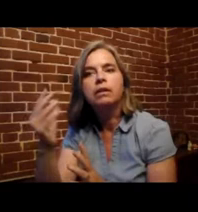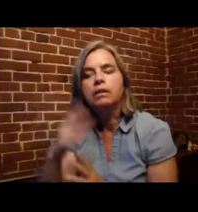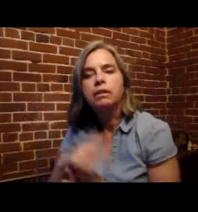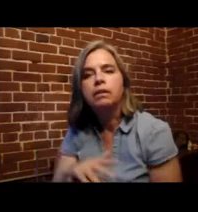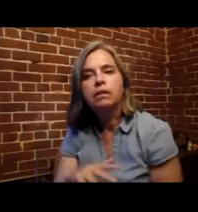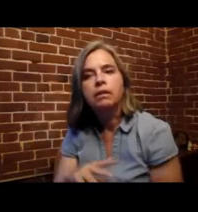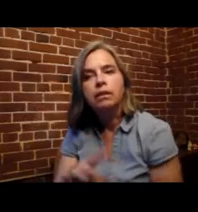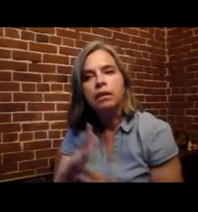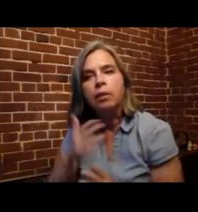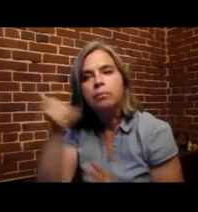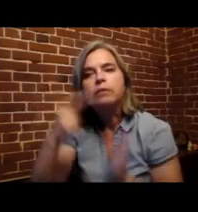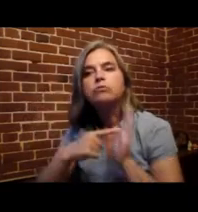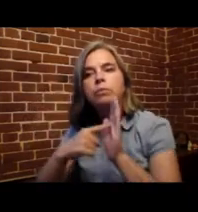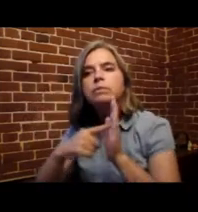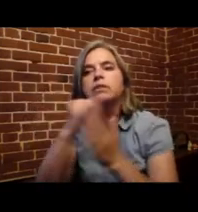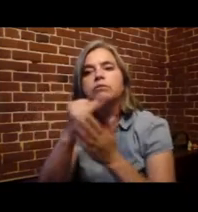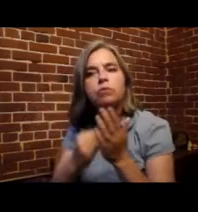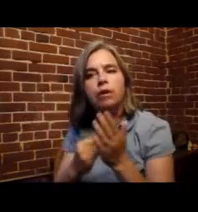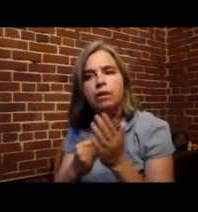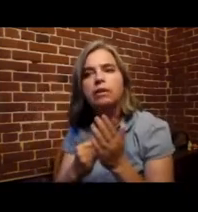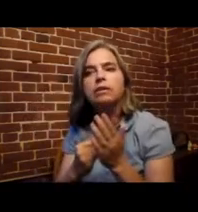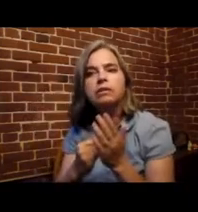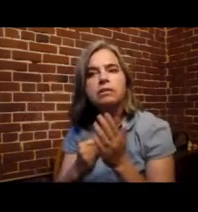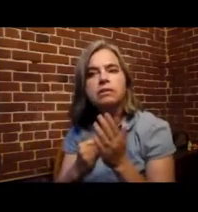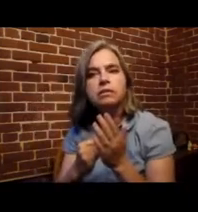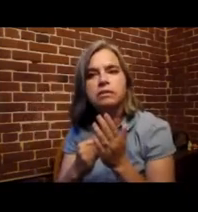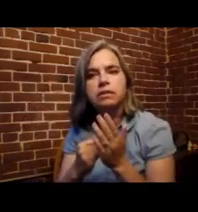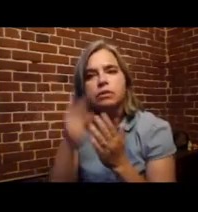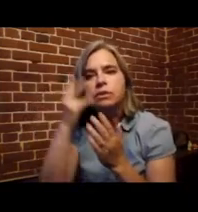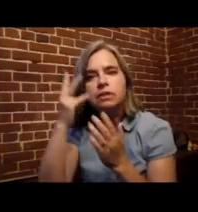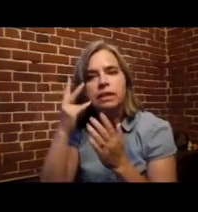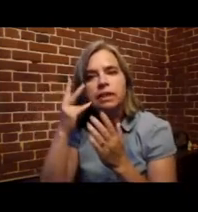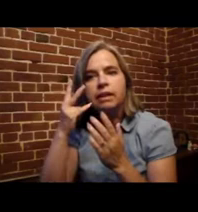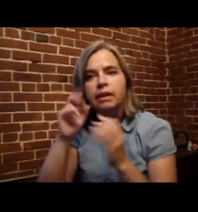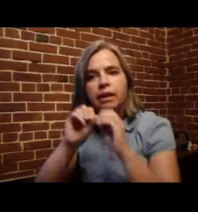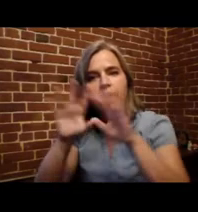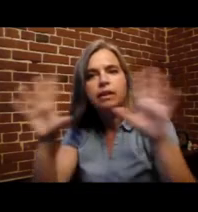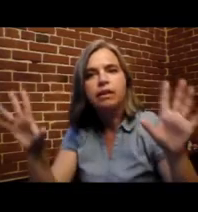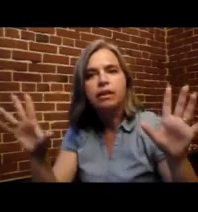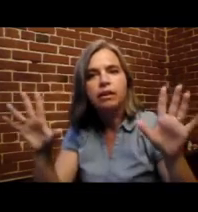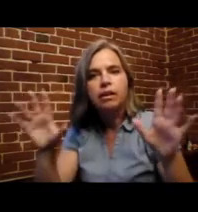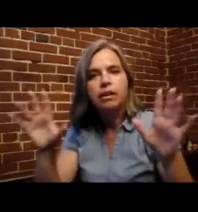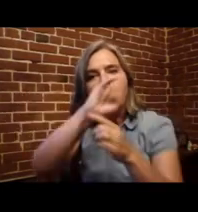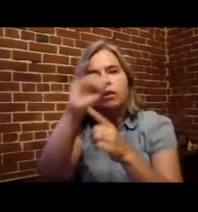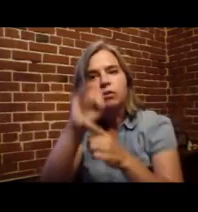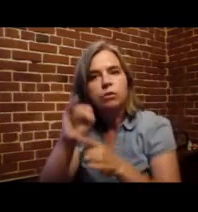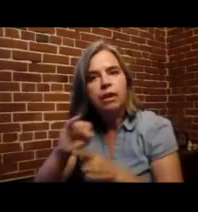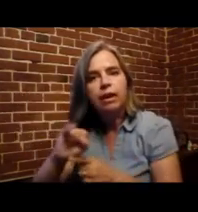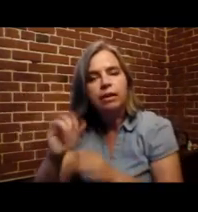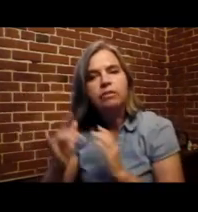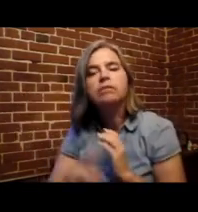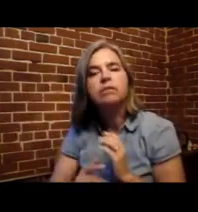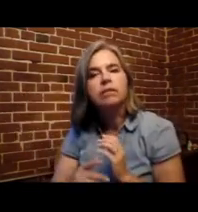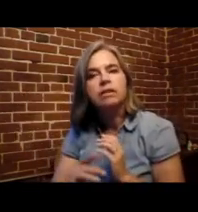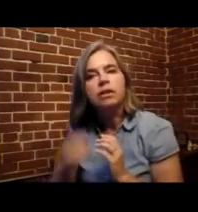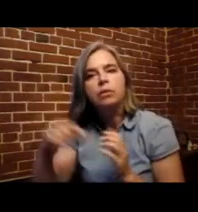to represent these drawings, use these kind of translucent and engraving technique. So that's how we decided end